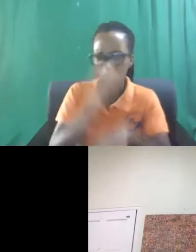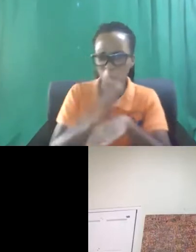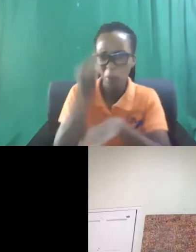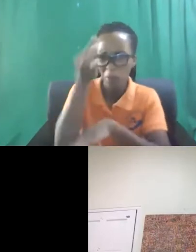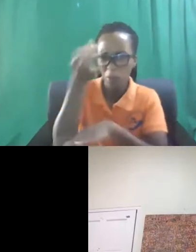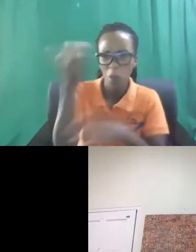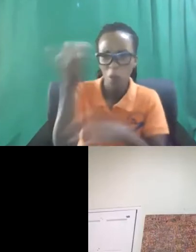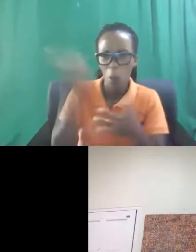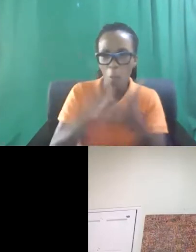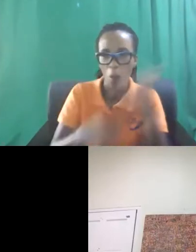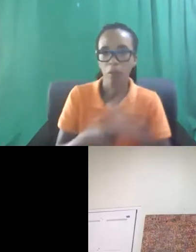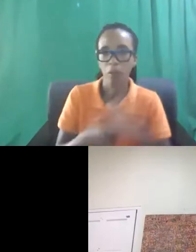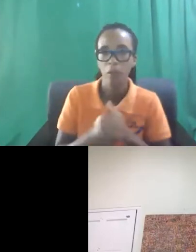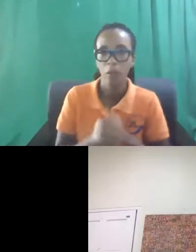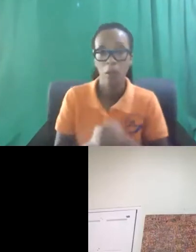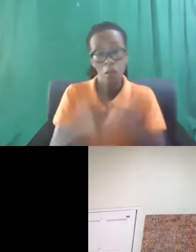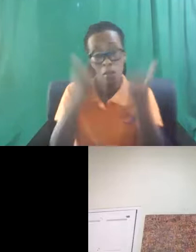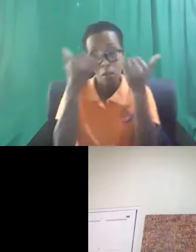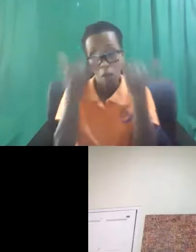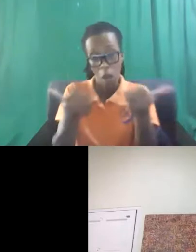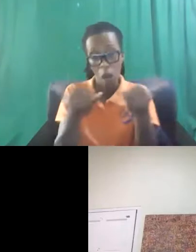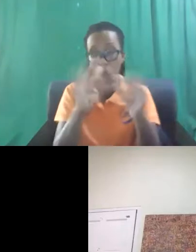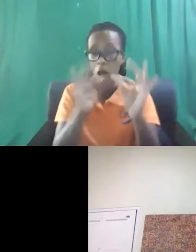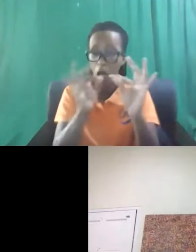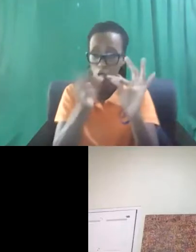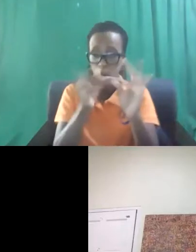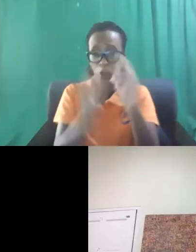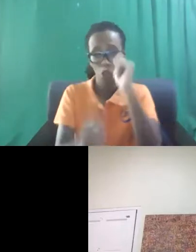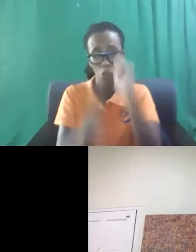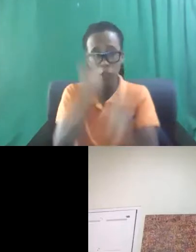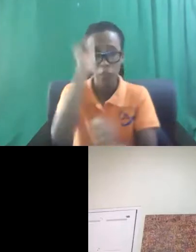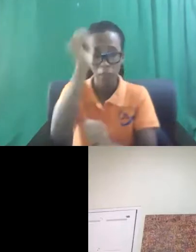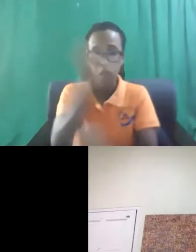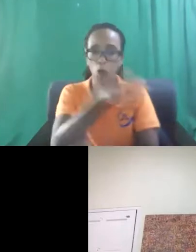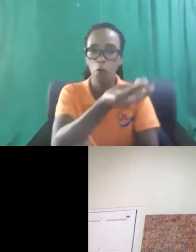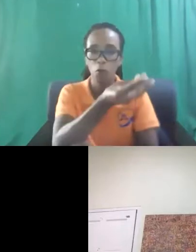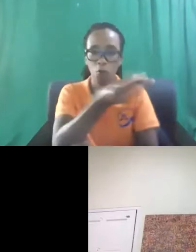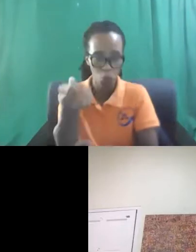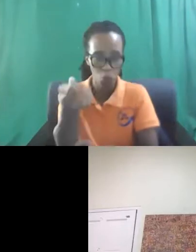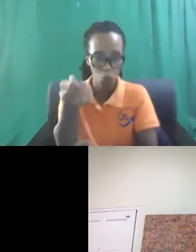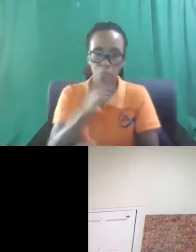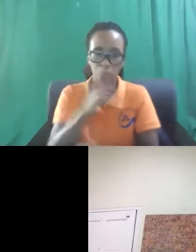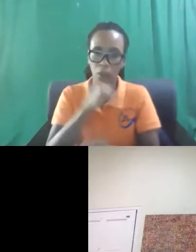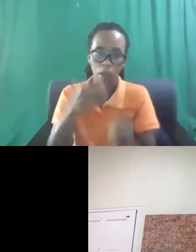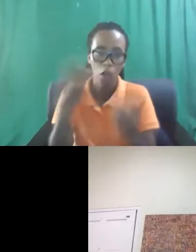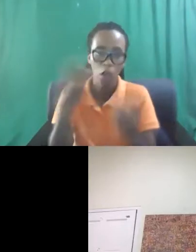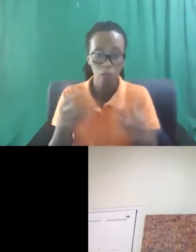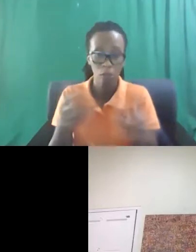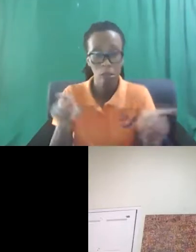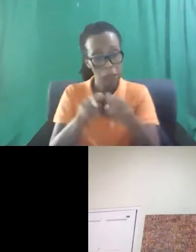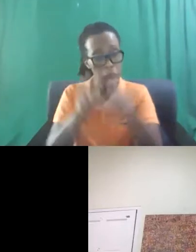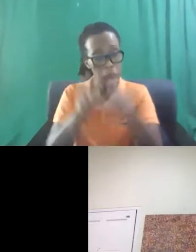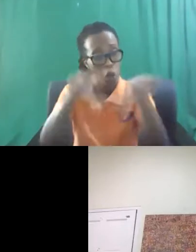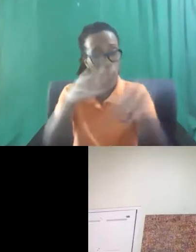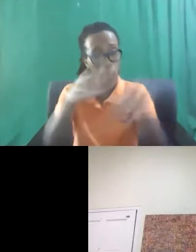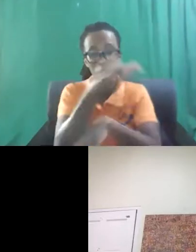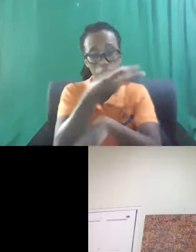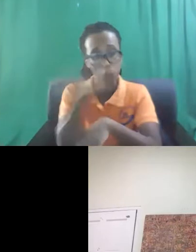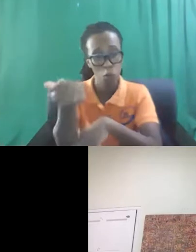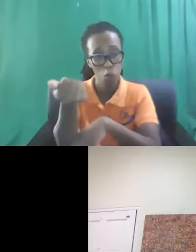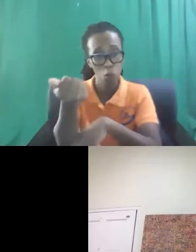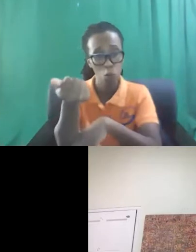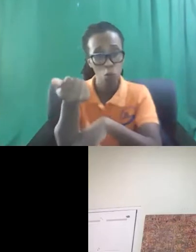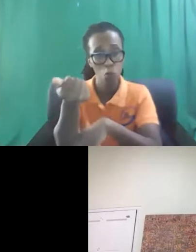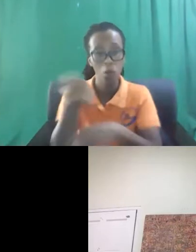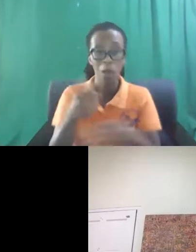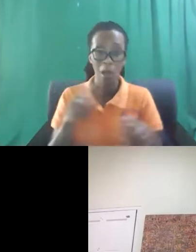there's a shortage of sign language interpreters Mhm. in Trinidad and Tobago and in the Caribbean. In fact, in some ways, we're a little better off